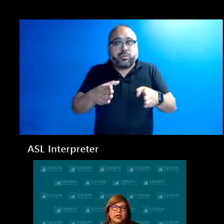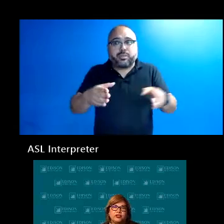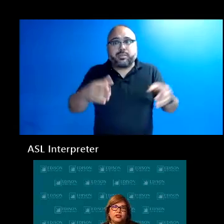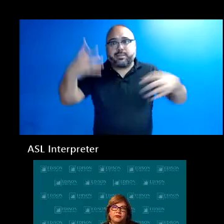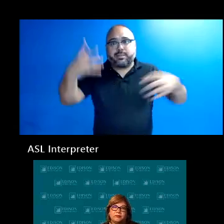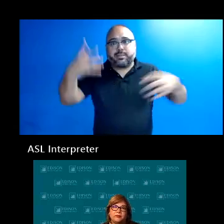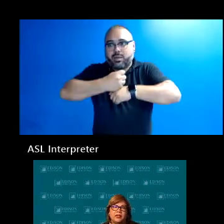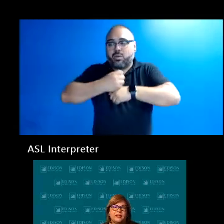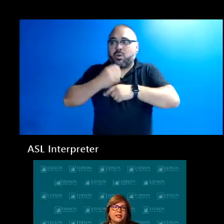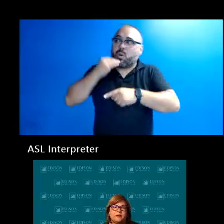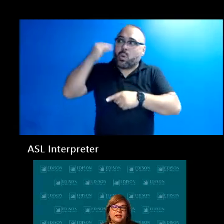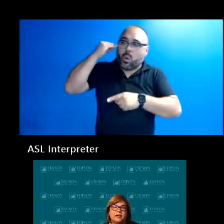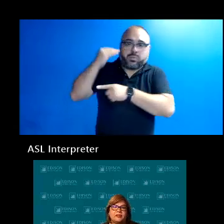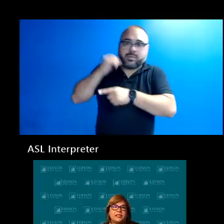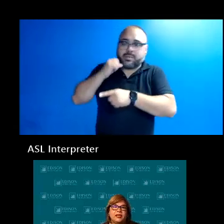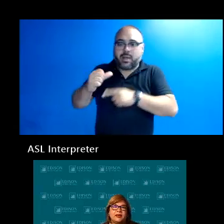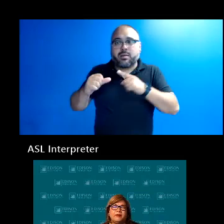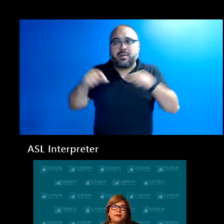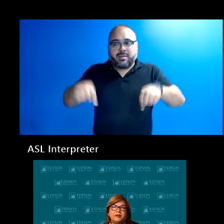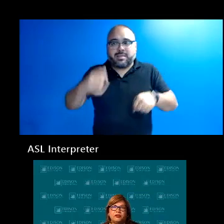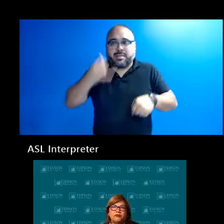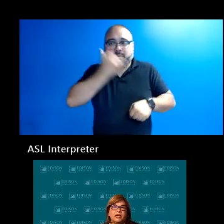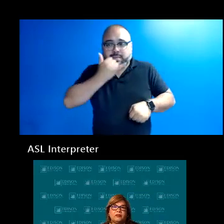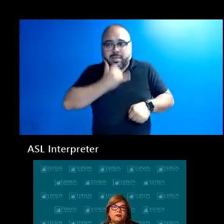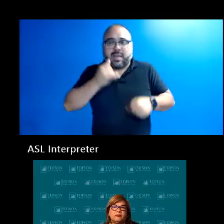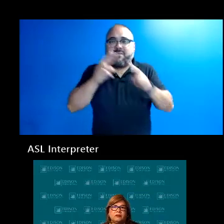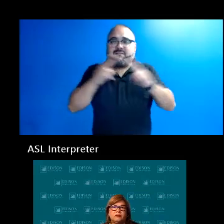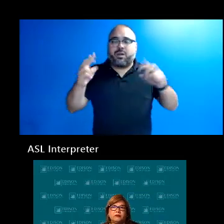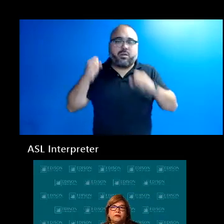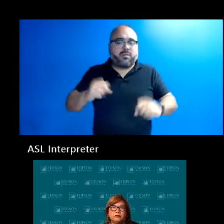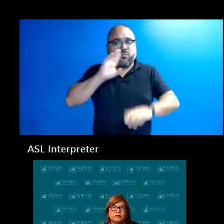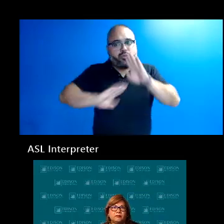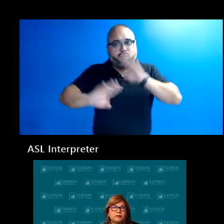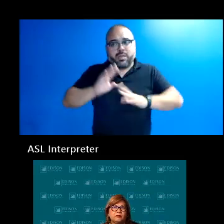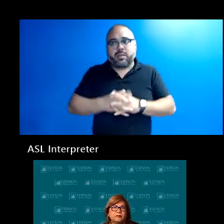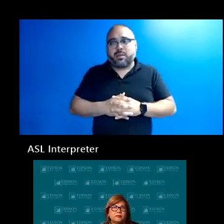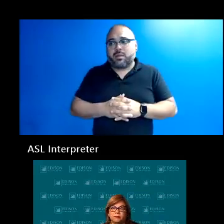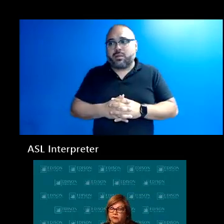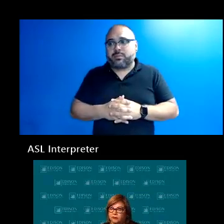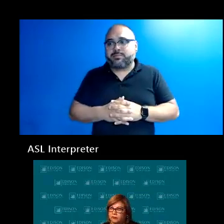never got shut down. This has been a mistake and very frustrating.